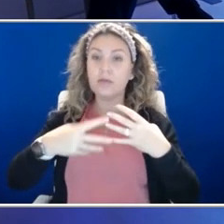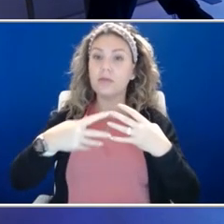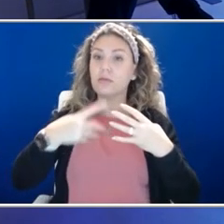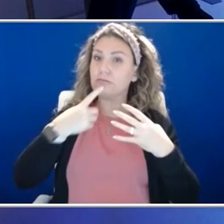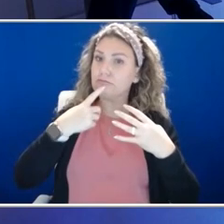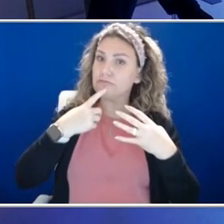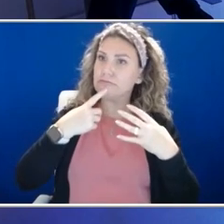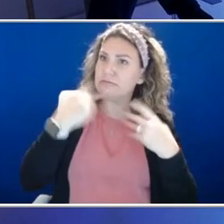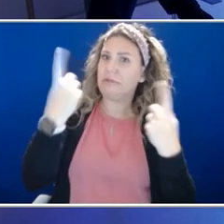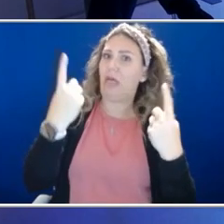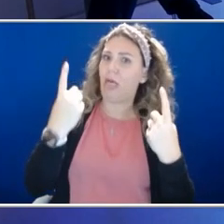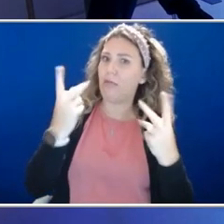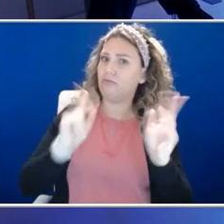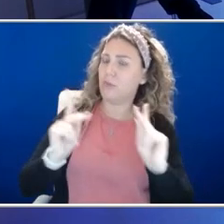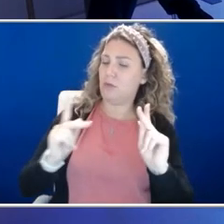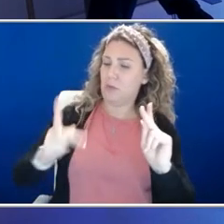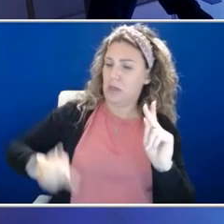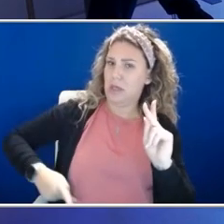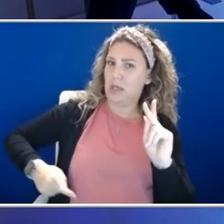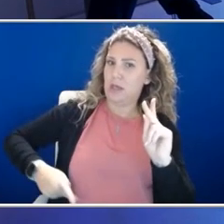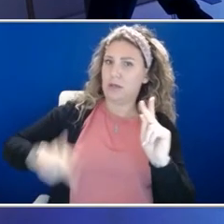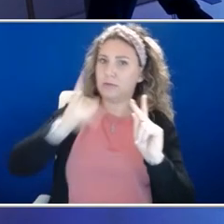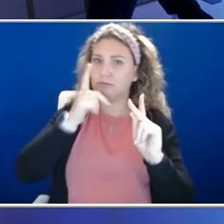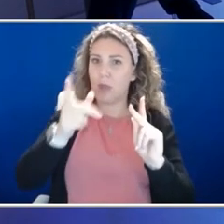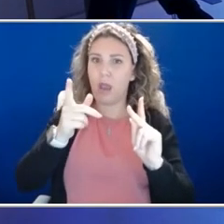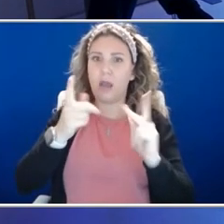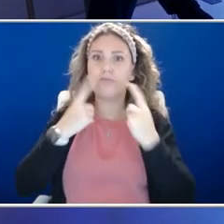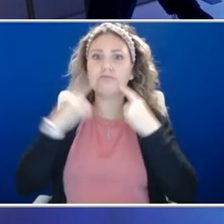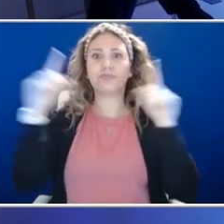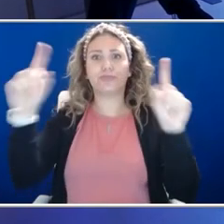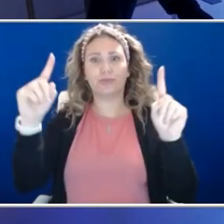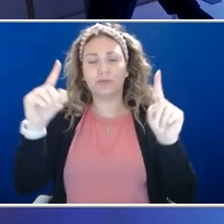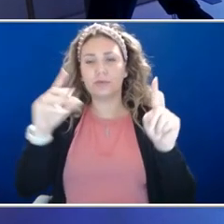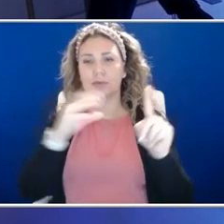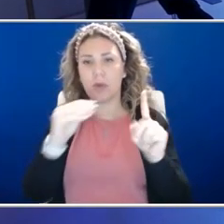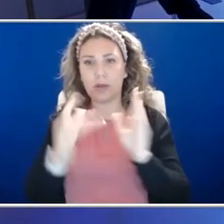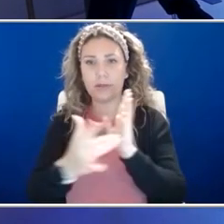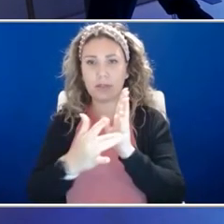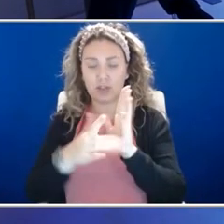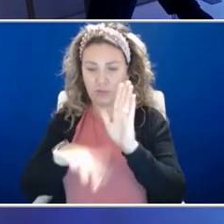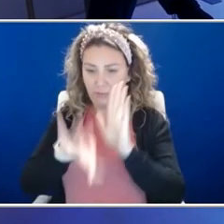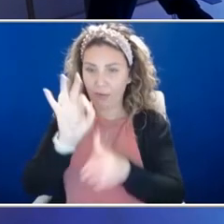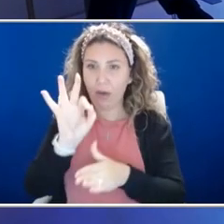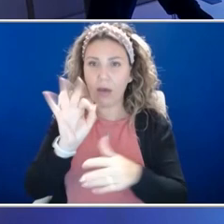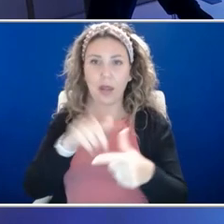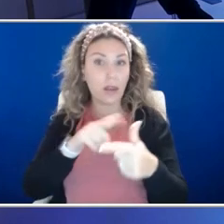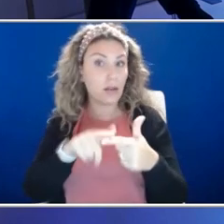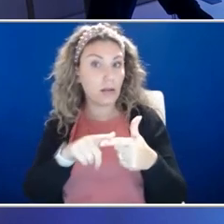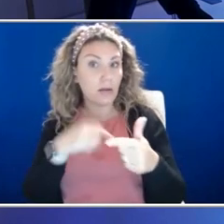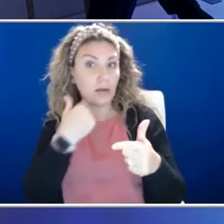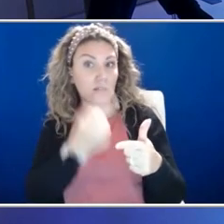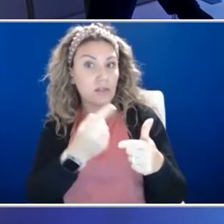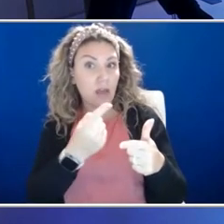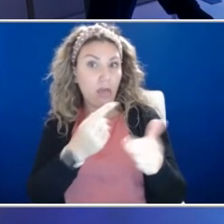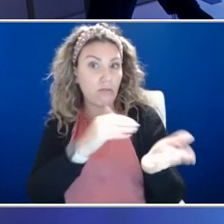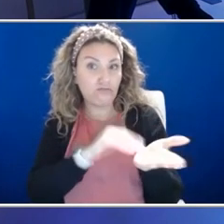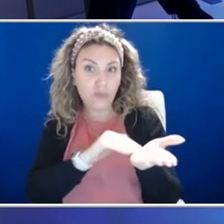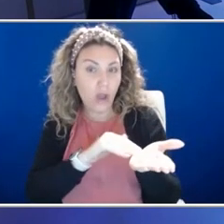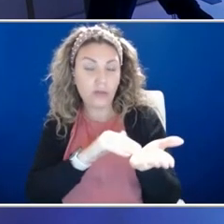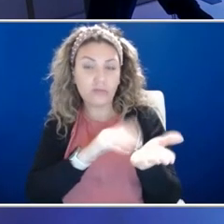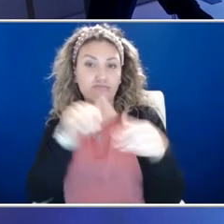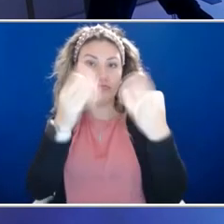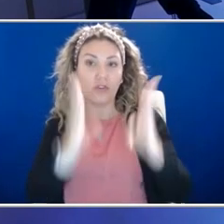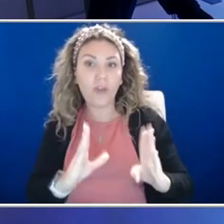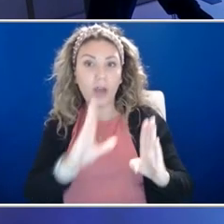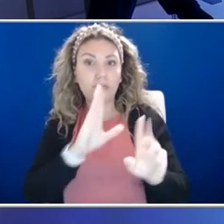And so the technology is trying to find that. And then does it tell the providers, the physicians, whoever, hey, guys, you got a